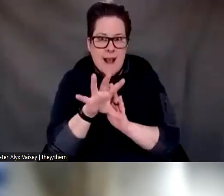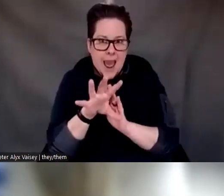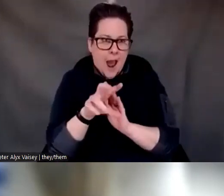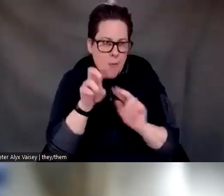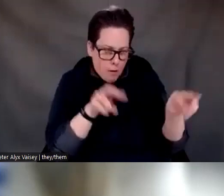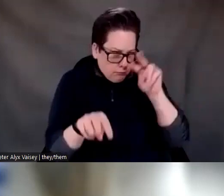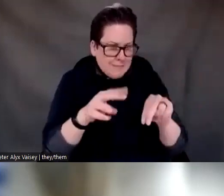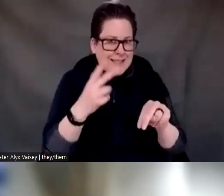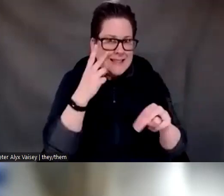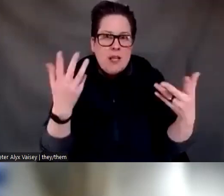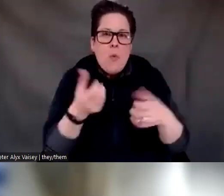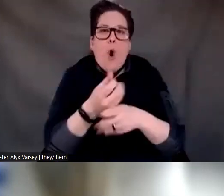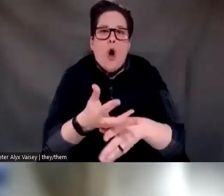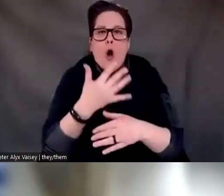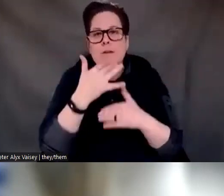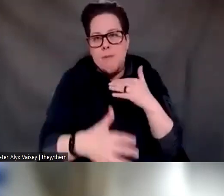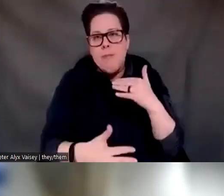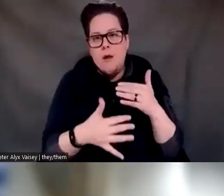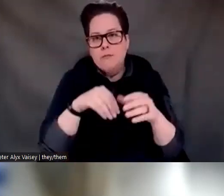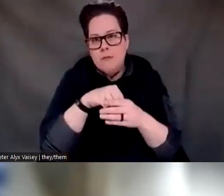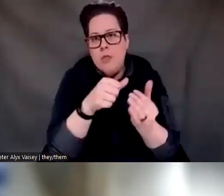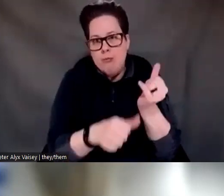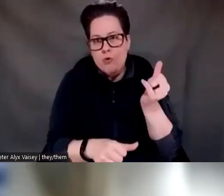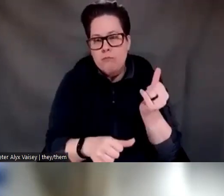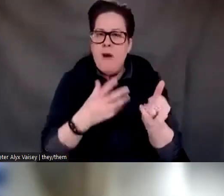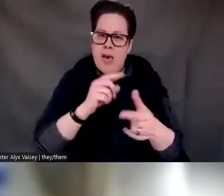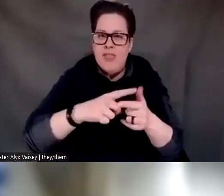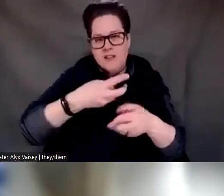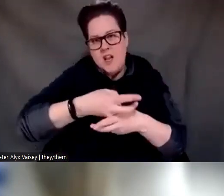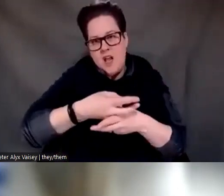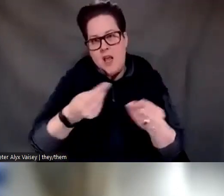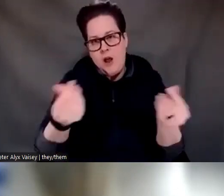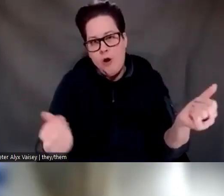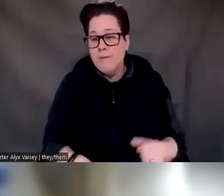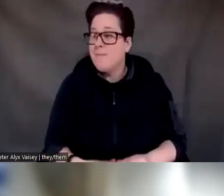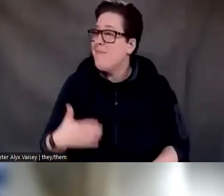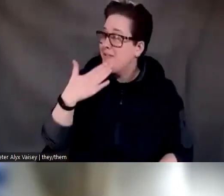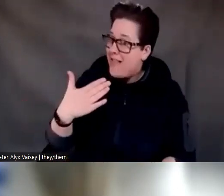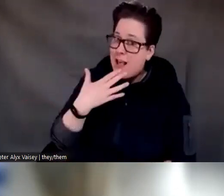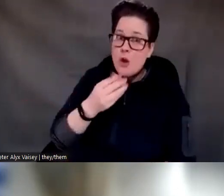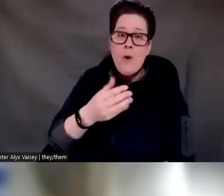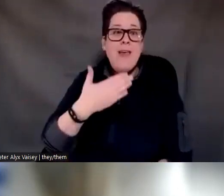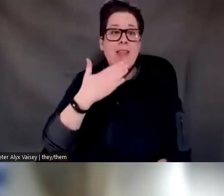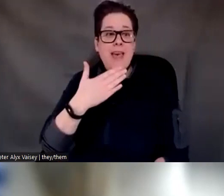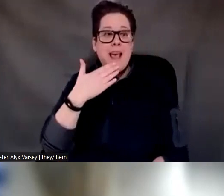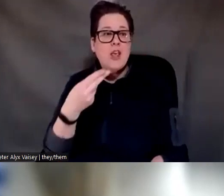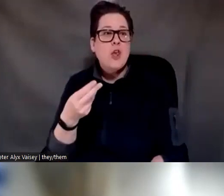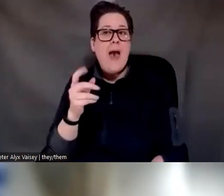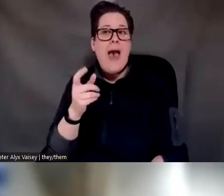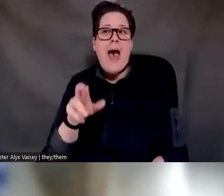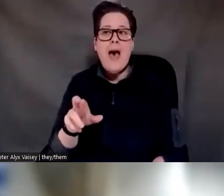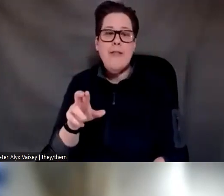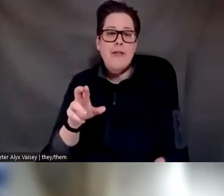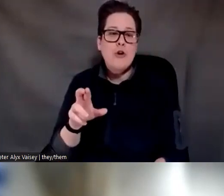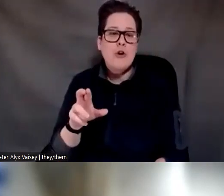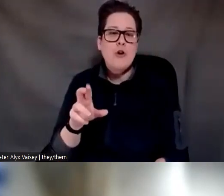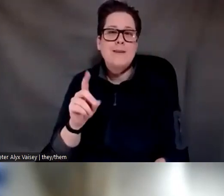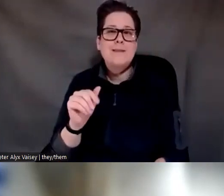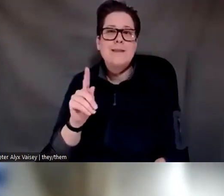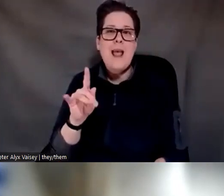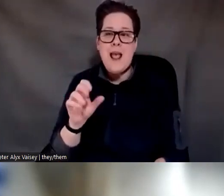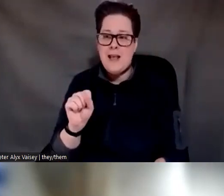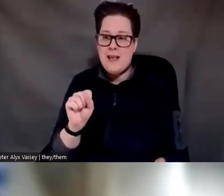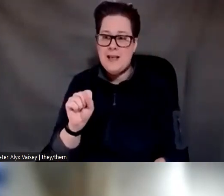correct treatment. Perfect. Thank you. And thank you to Heather Dacus, who put in the chat that they're having